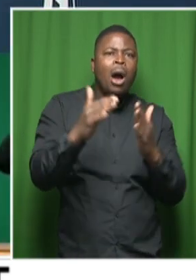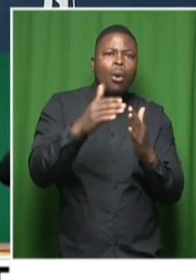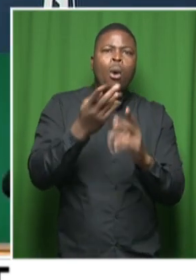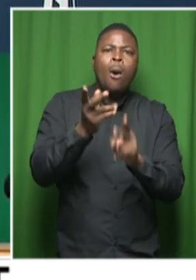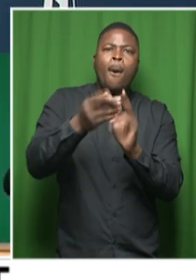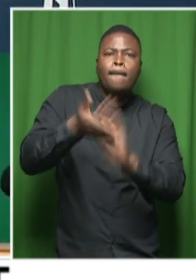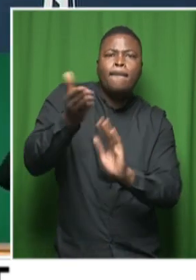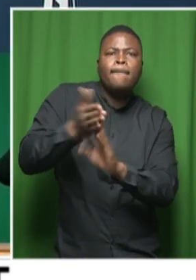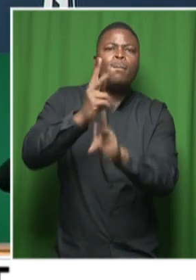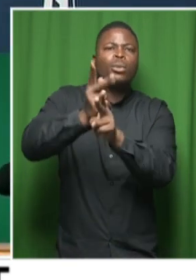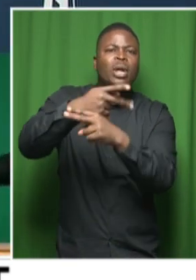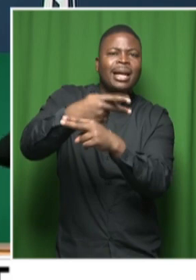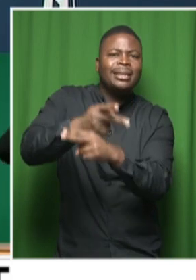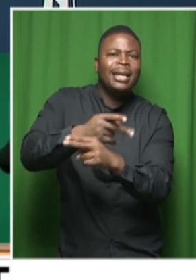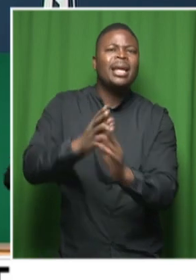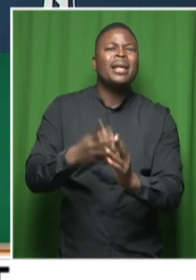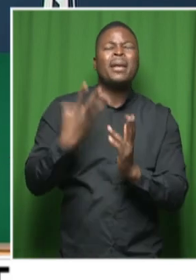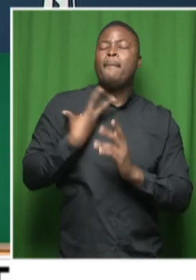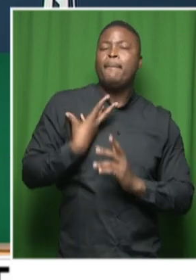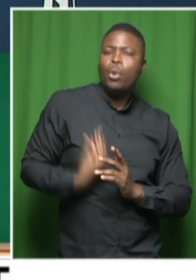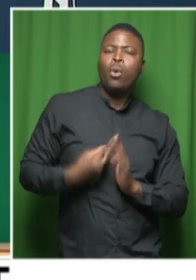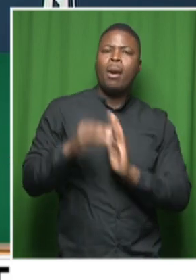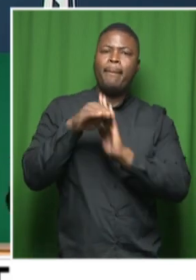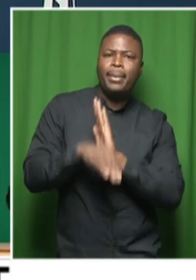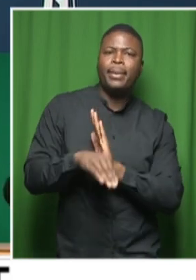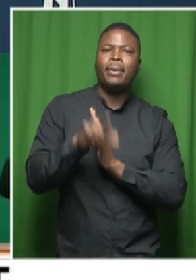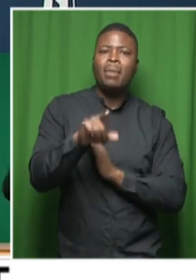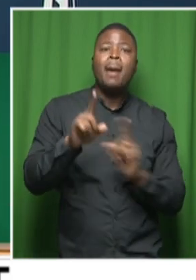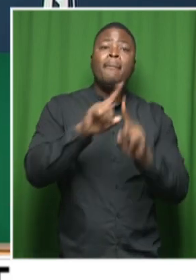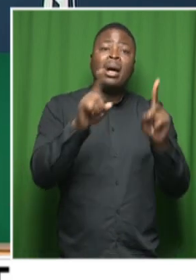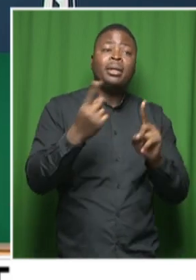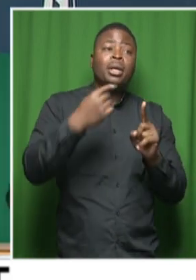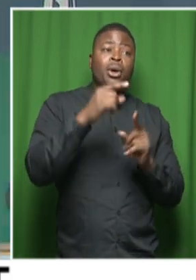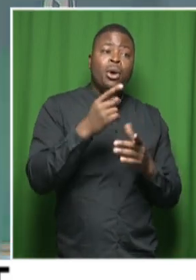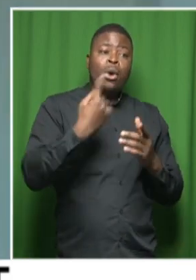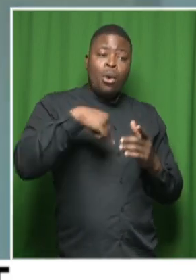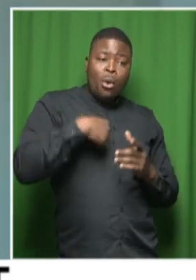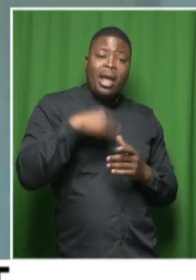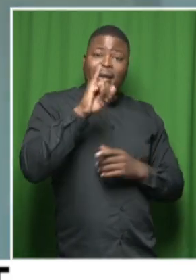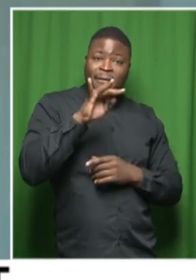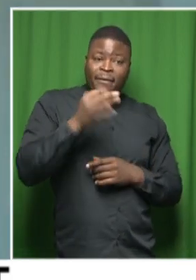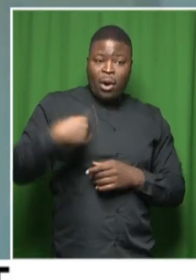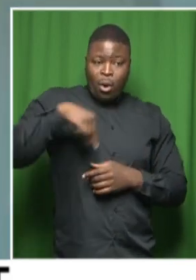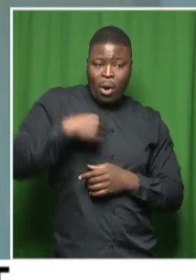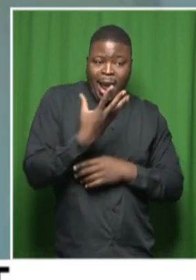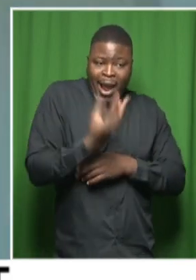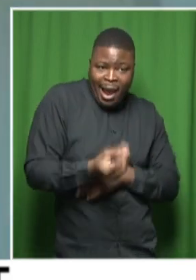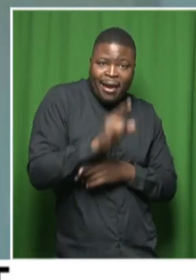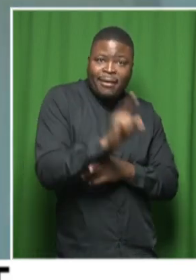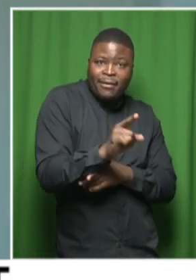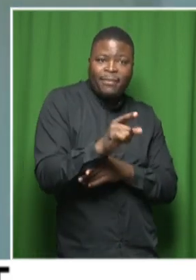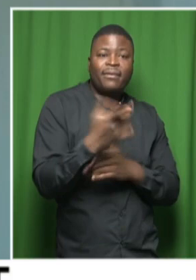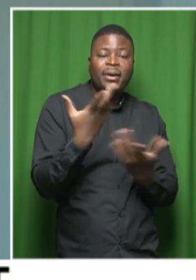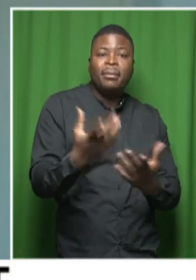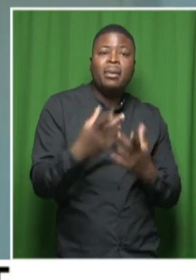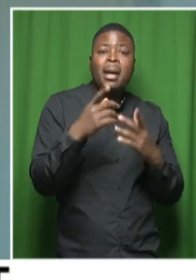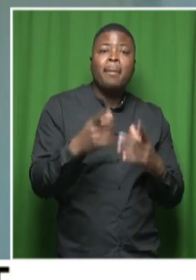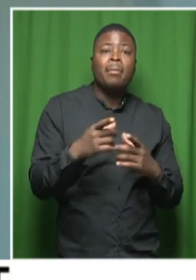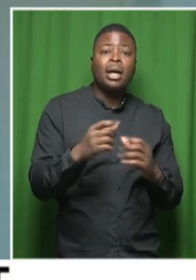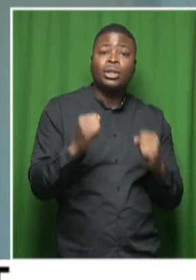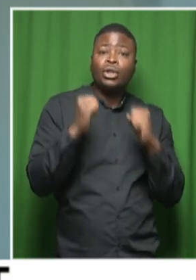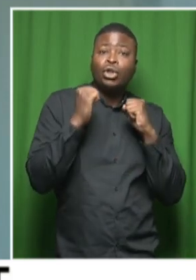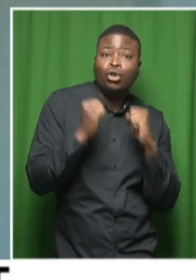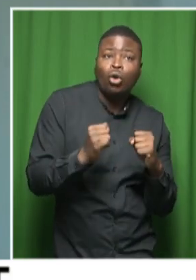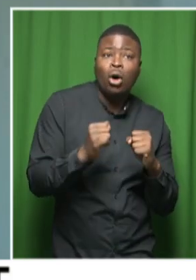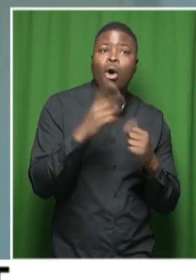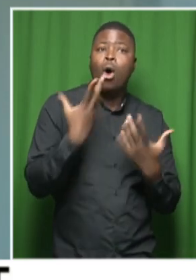Because if you have, weaker industrial output across as the economy, what the Reserve Bank is going to be left with